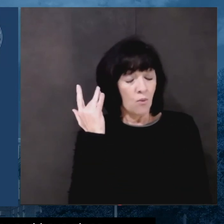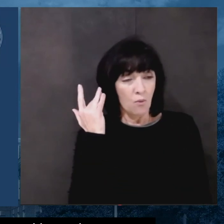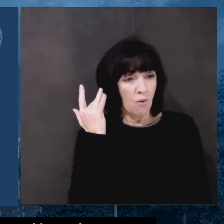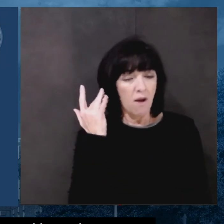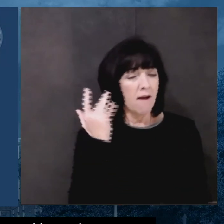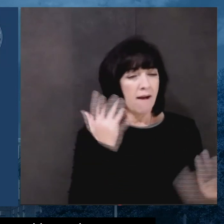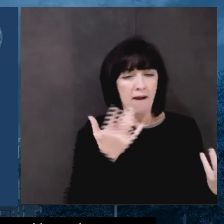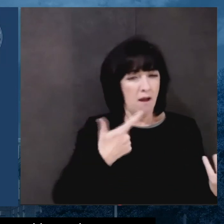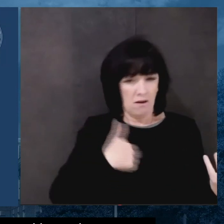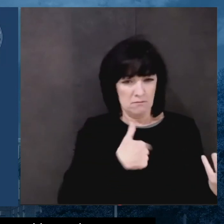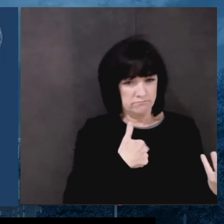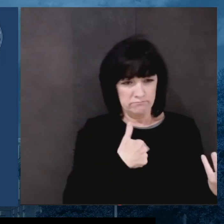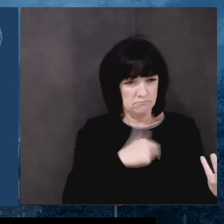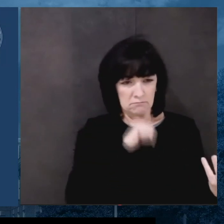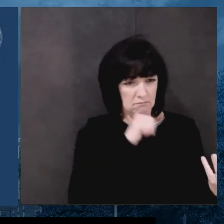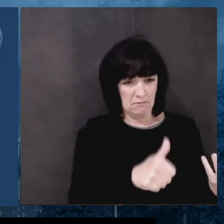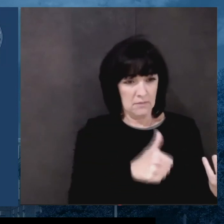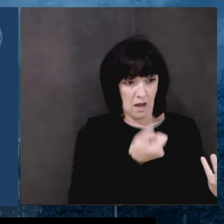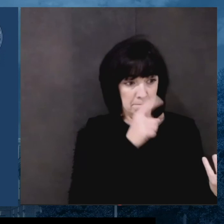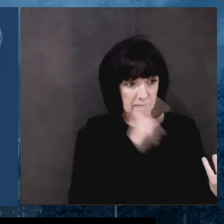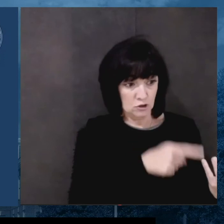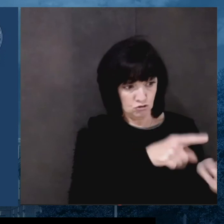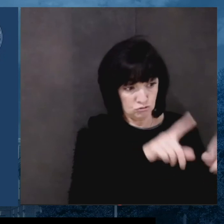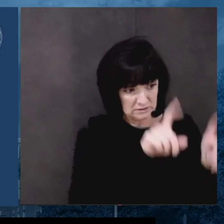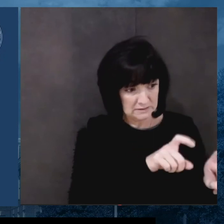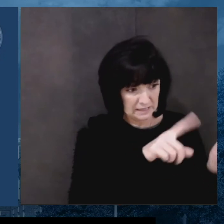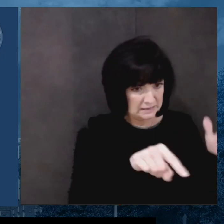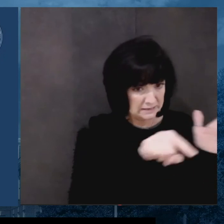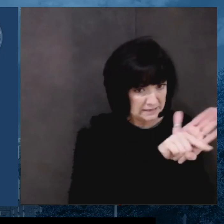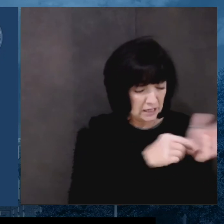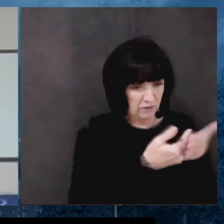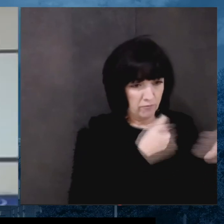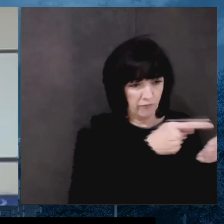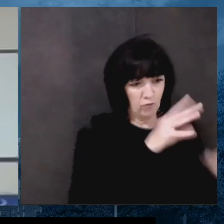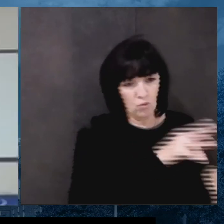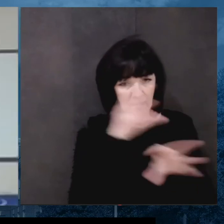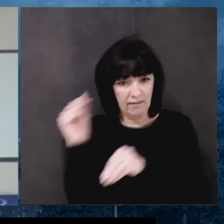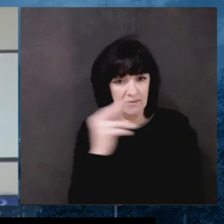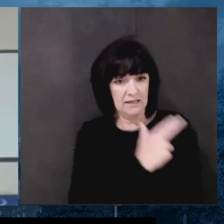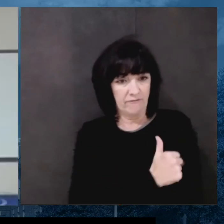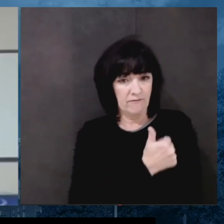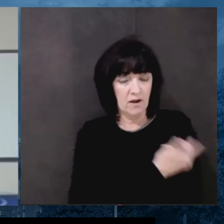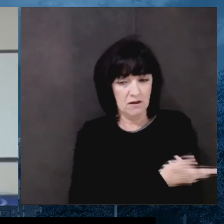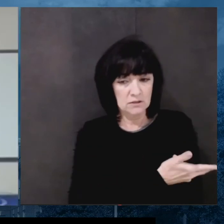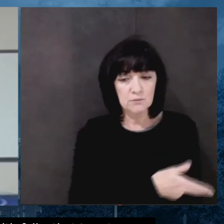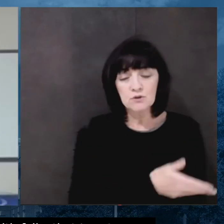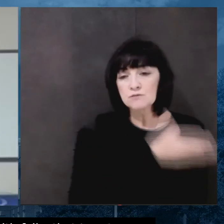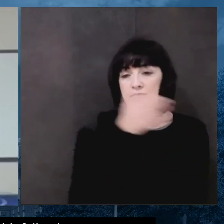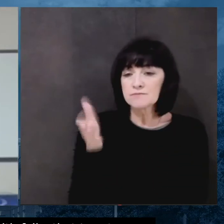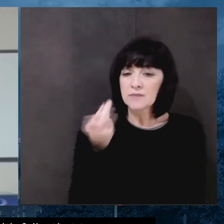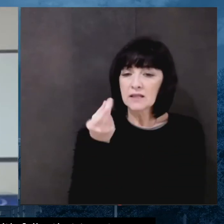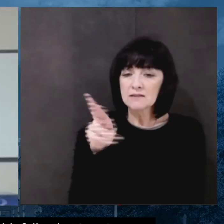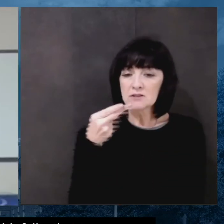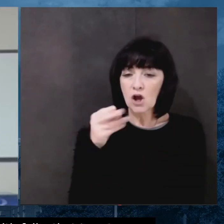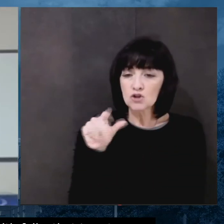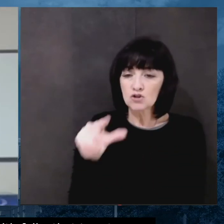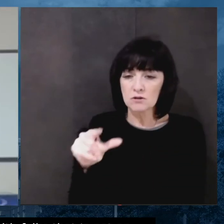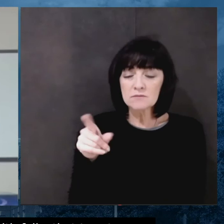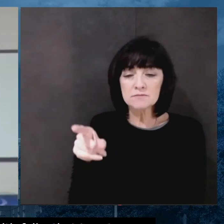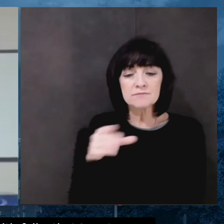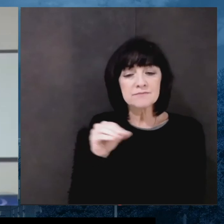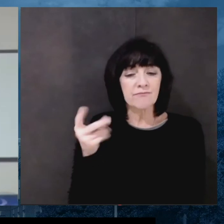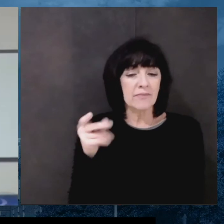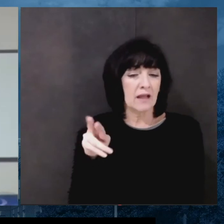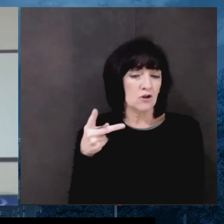for one of our public health folks. It's not an issue that I'm aware of. Sure, so I'll be happy to answer that. And, Dr. Pestaracci has been